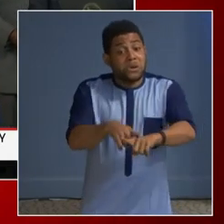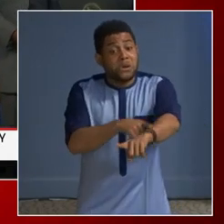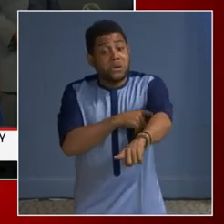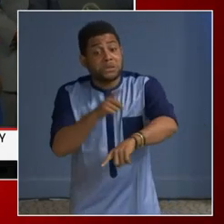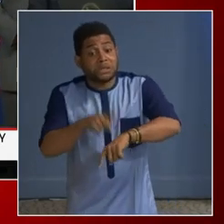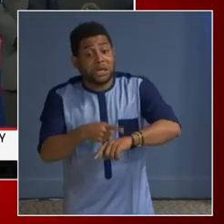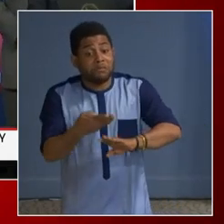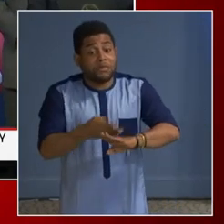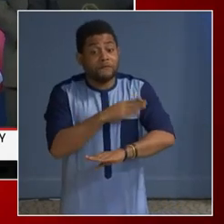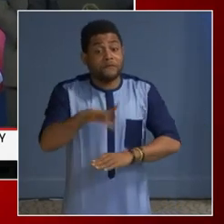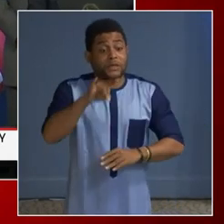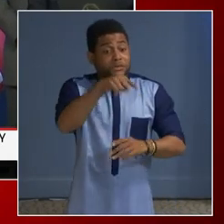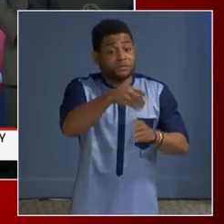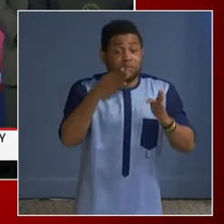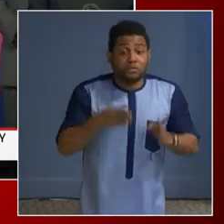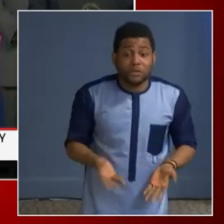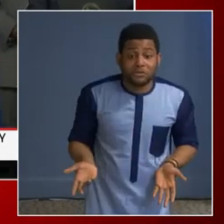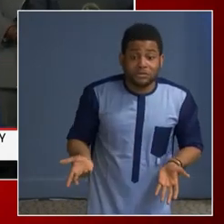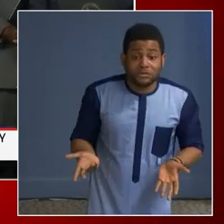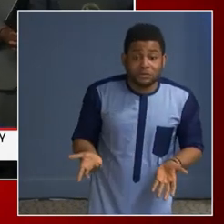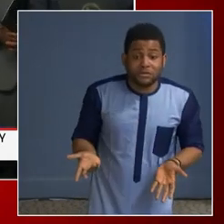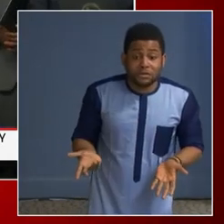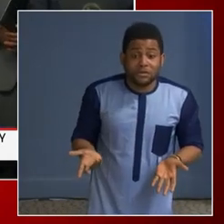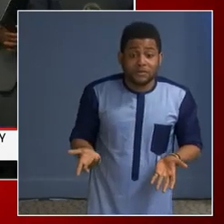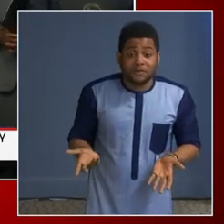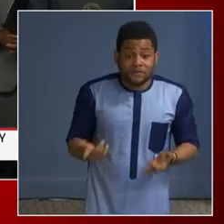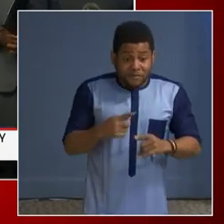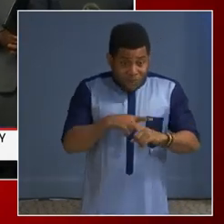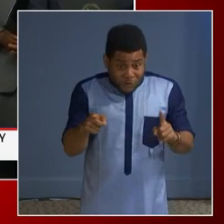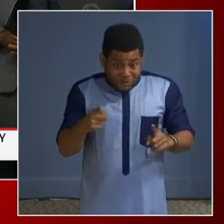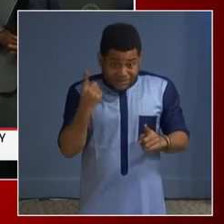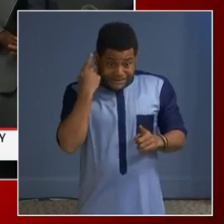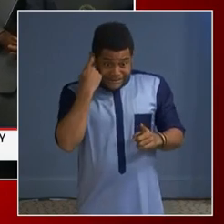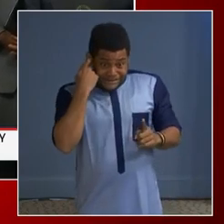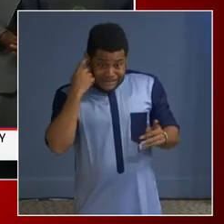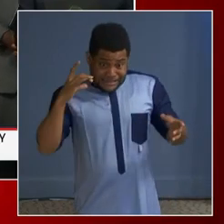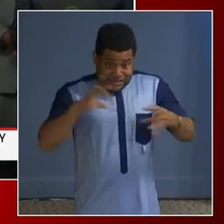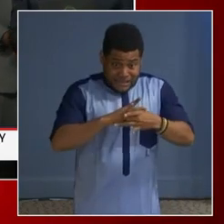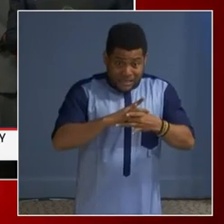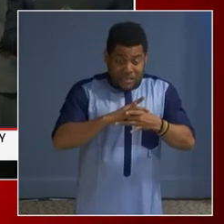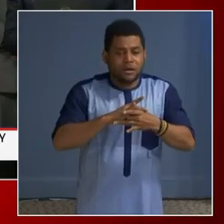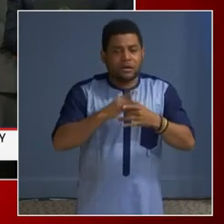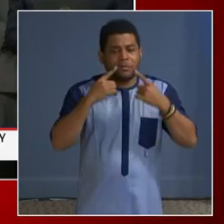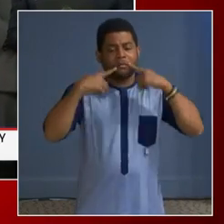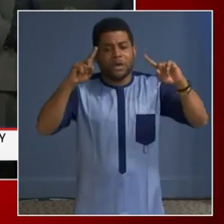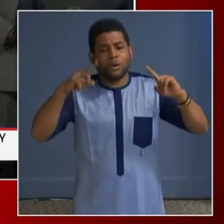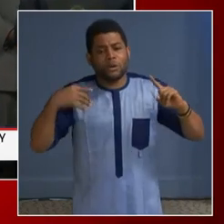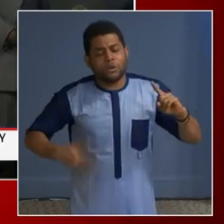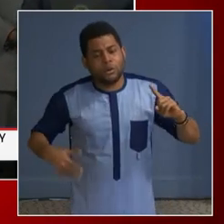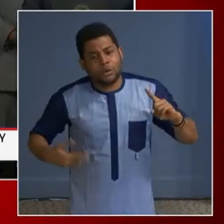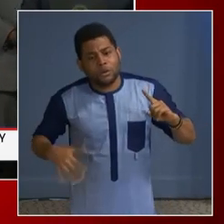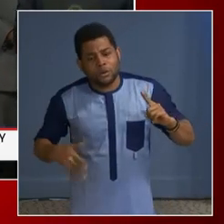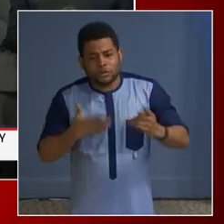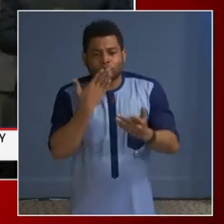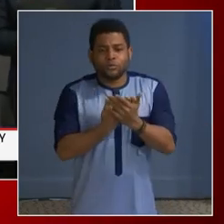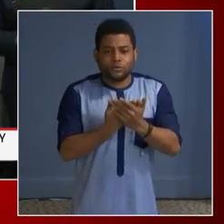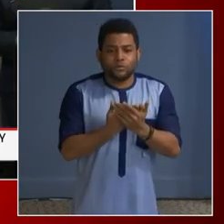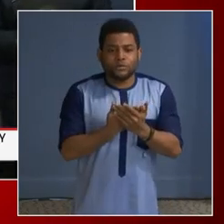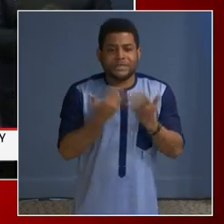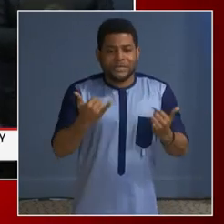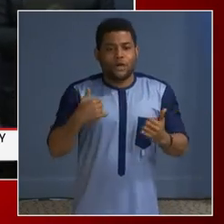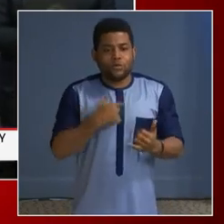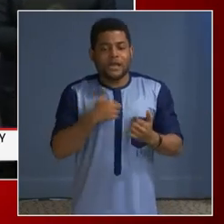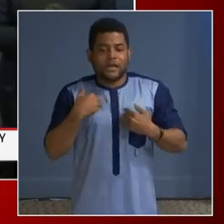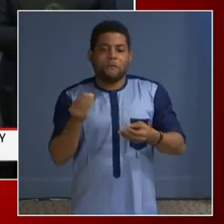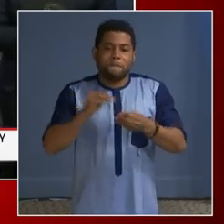before we actually were able to make the connection. So, Captain Kentish over there. Great job,